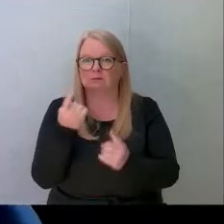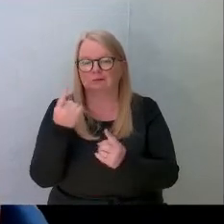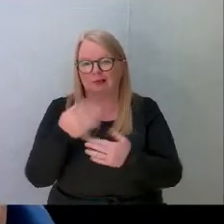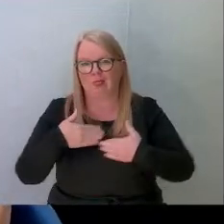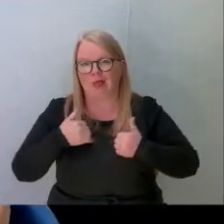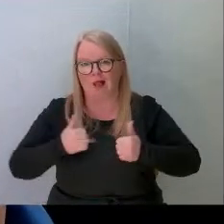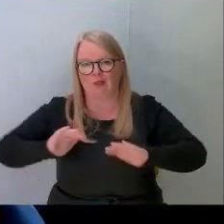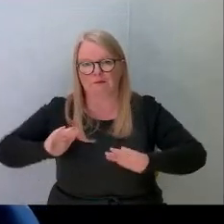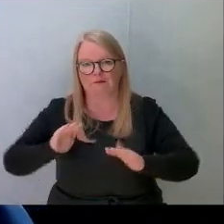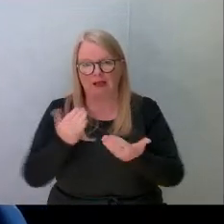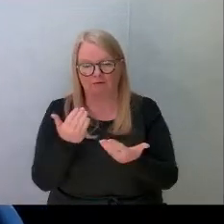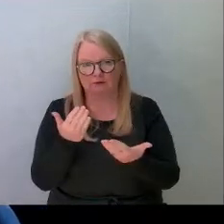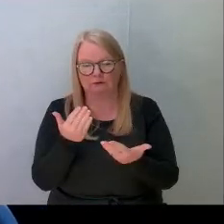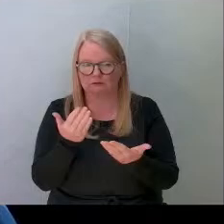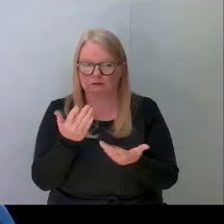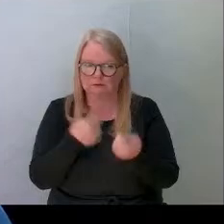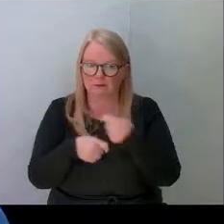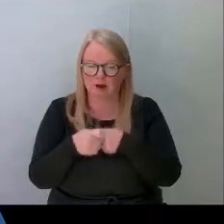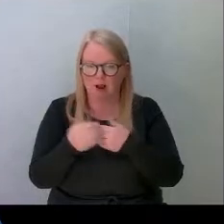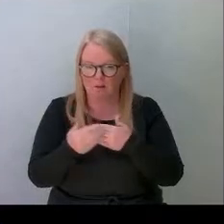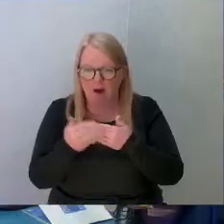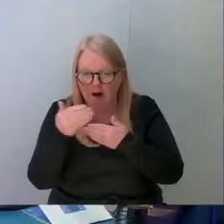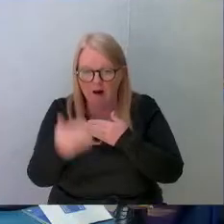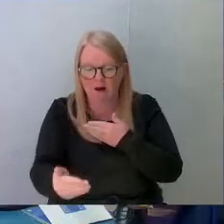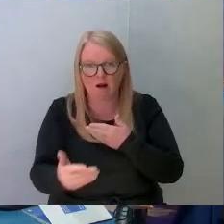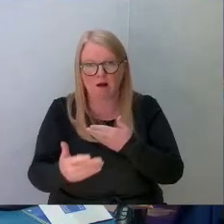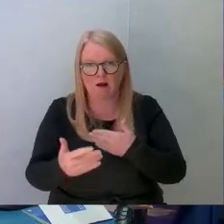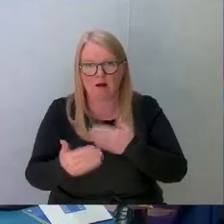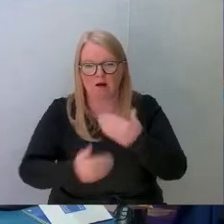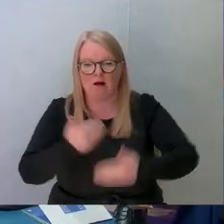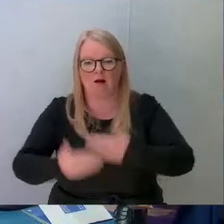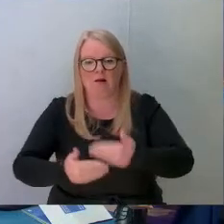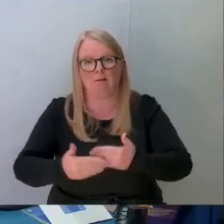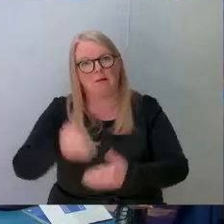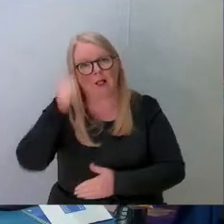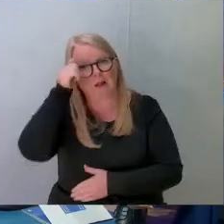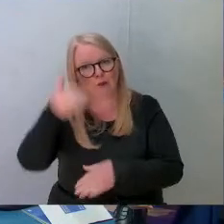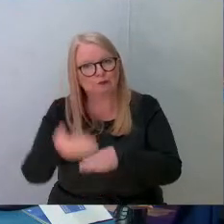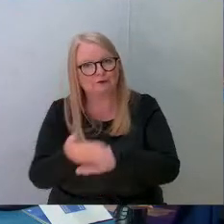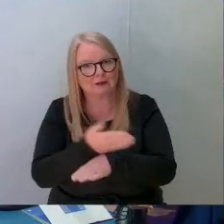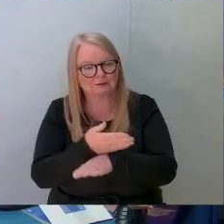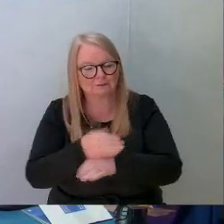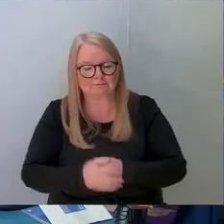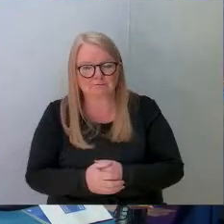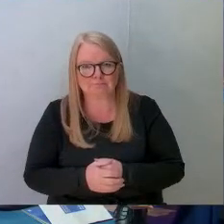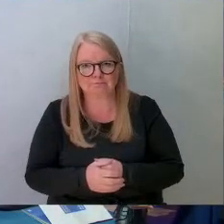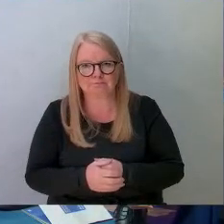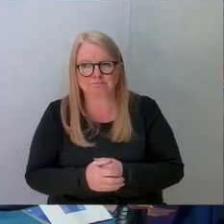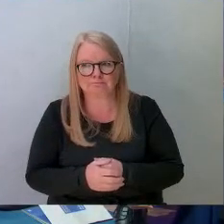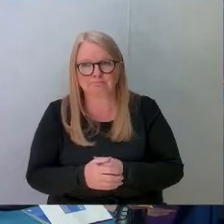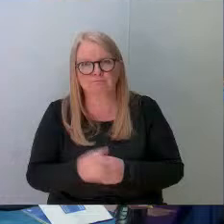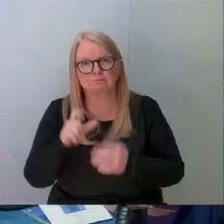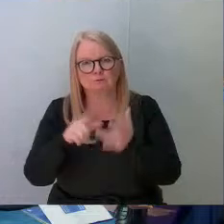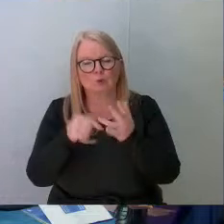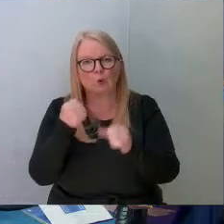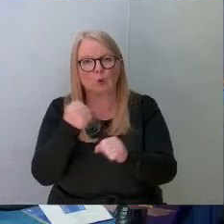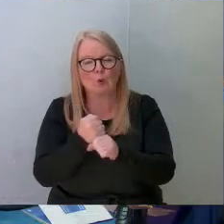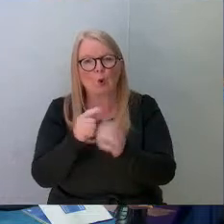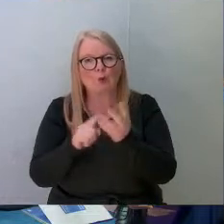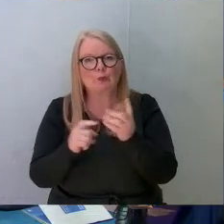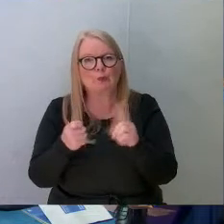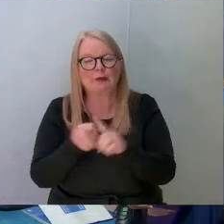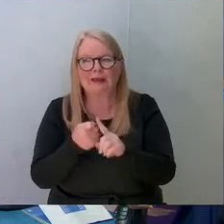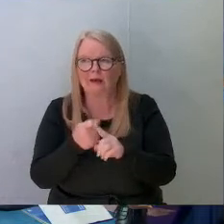services to be one step ahead, forewarned. Further, COG UK was able to track when other